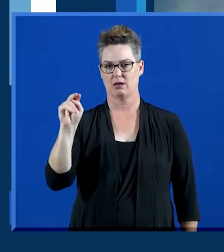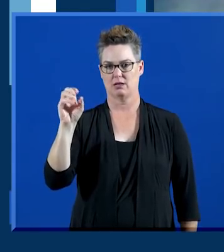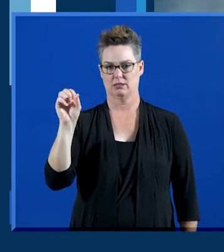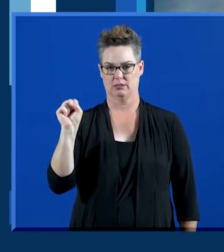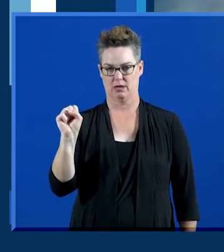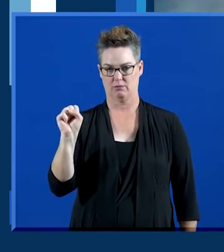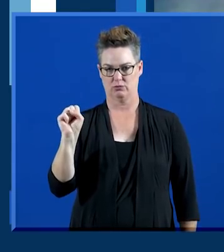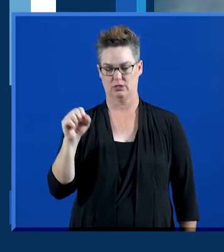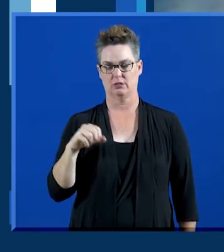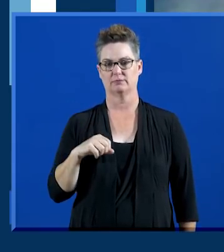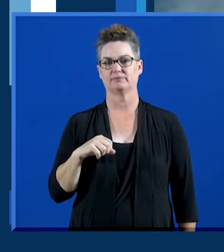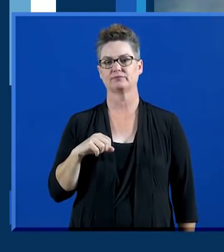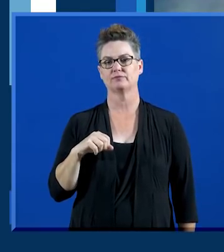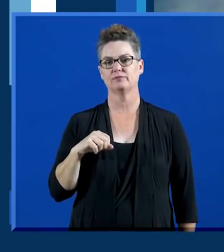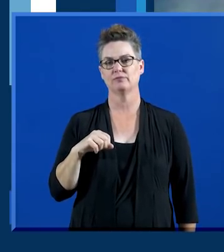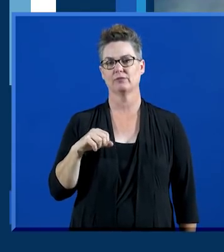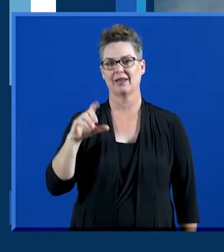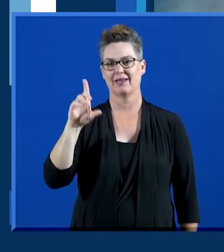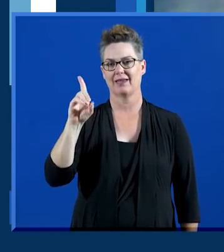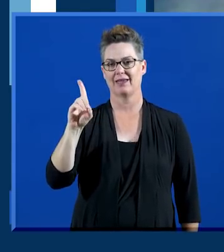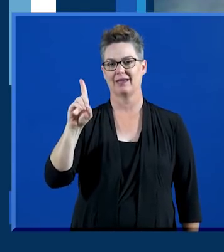Dylan Samuelson.